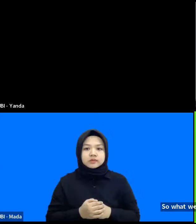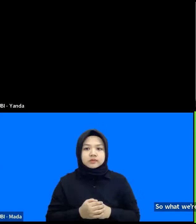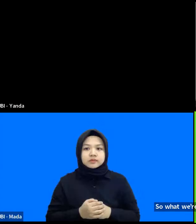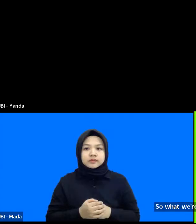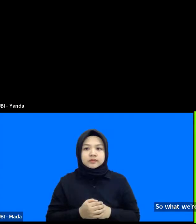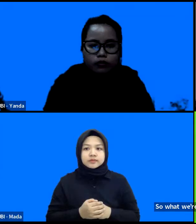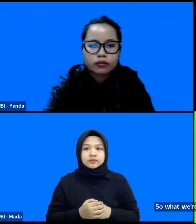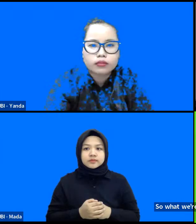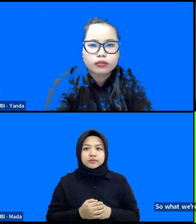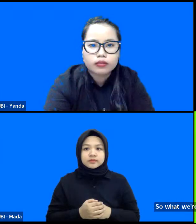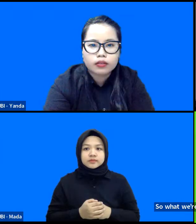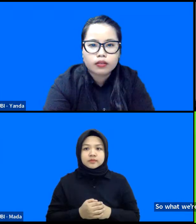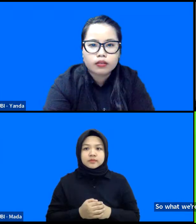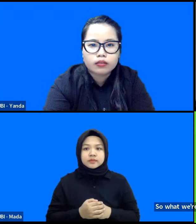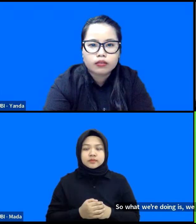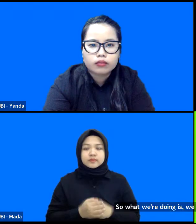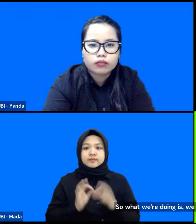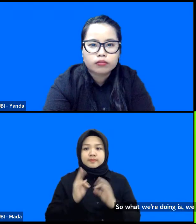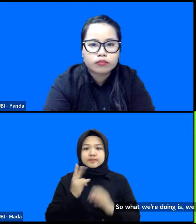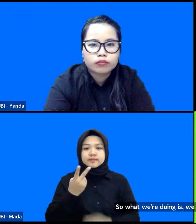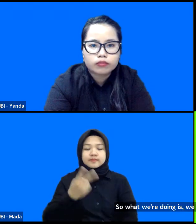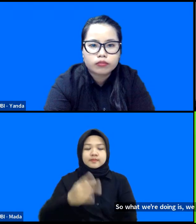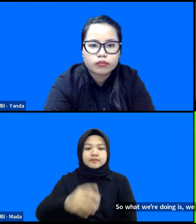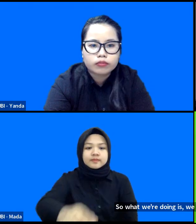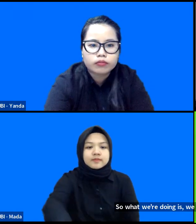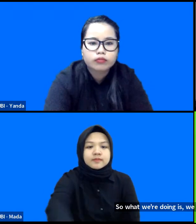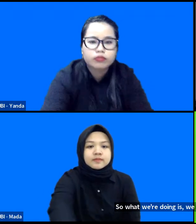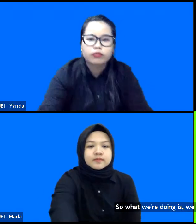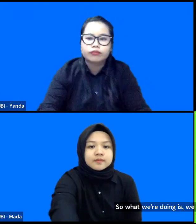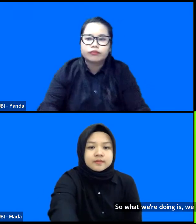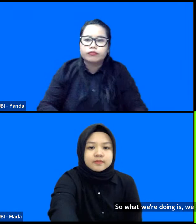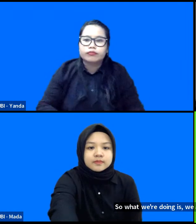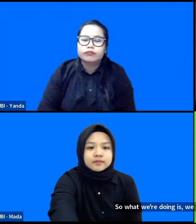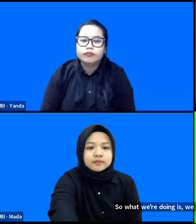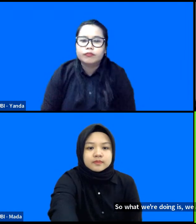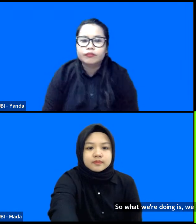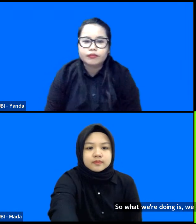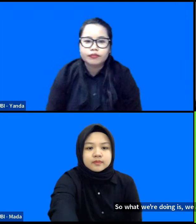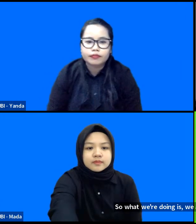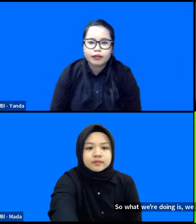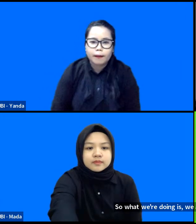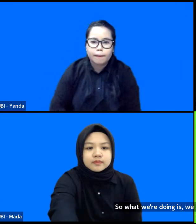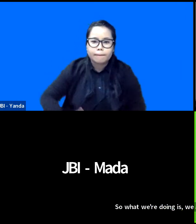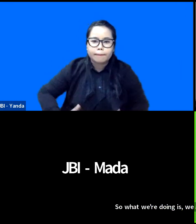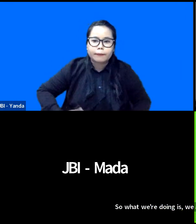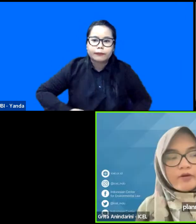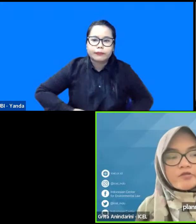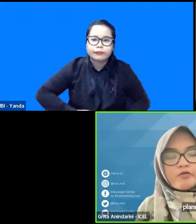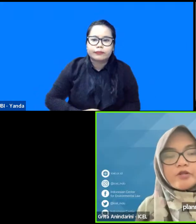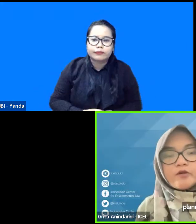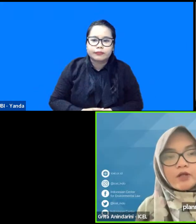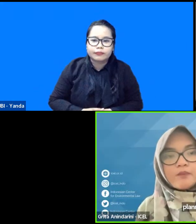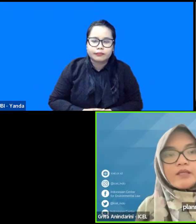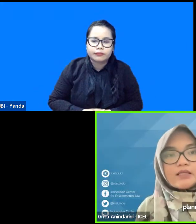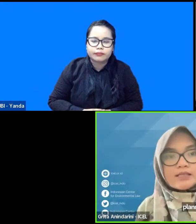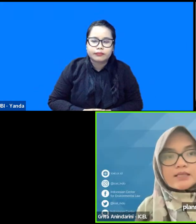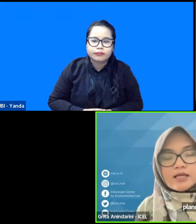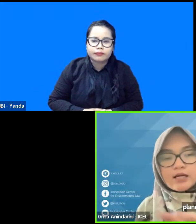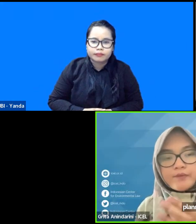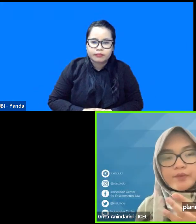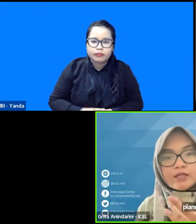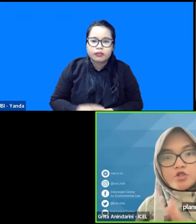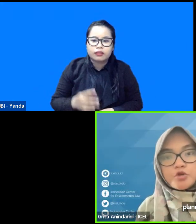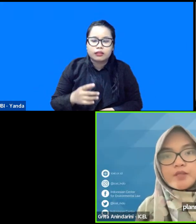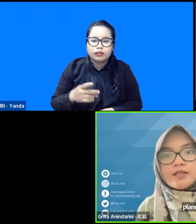collaborating with the planning bureau of the Ministry of Environment and Forestry. We're developing